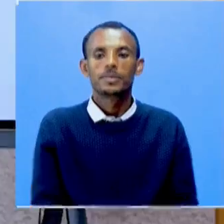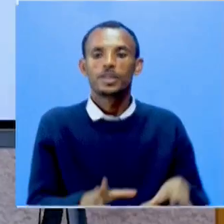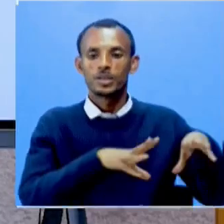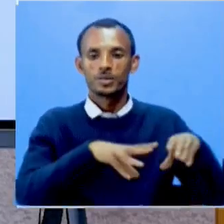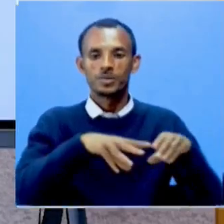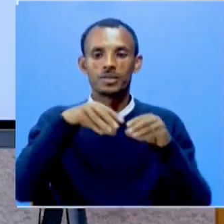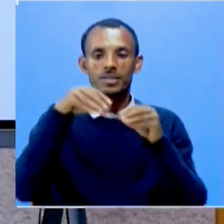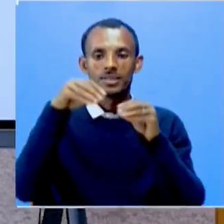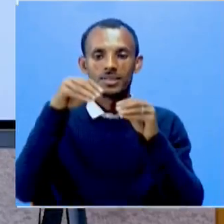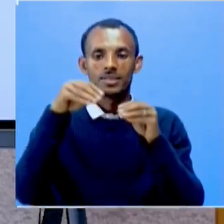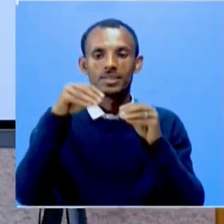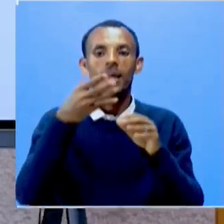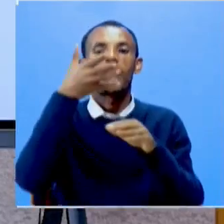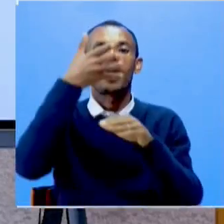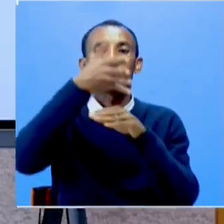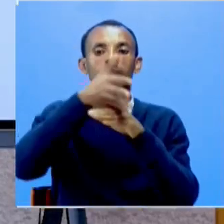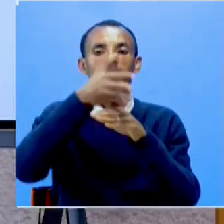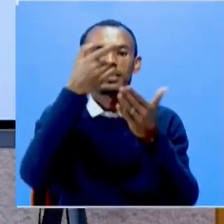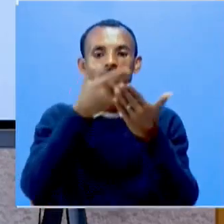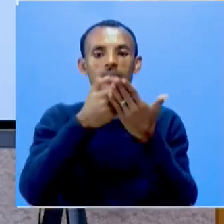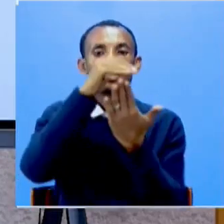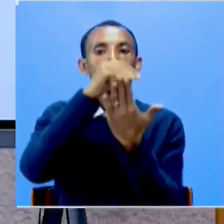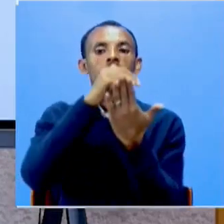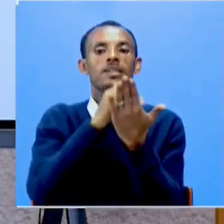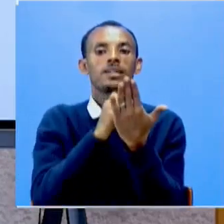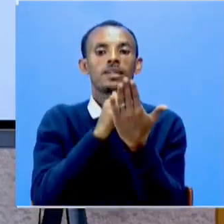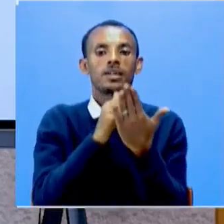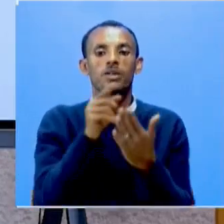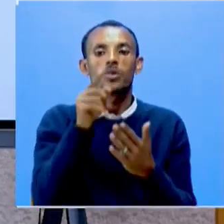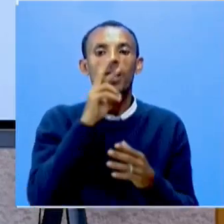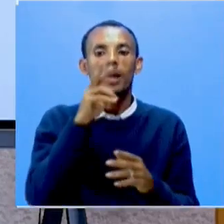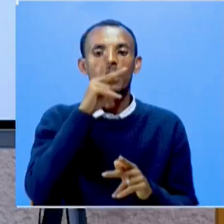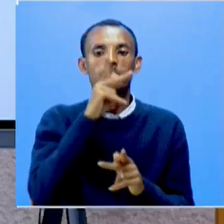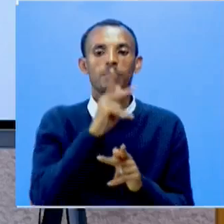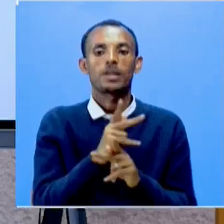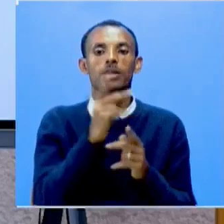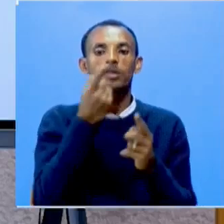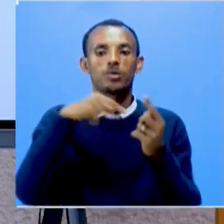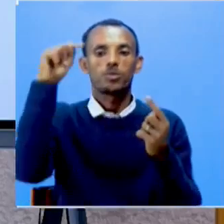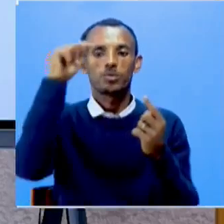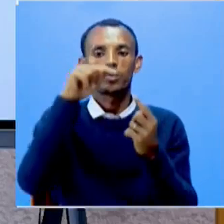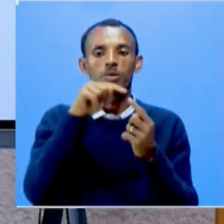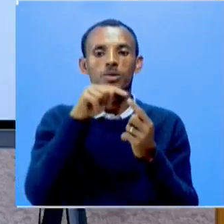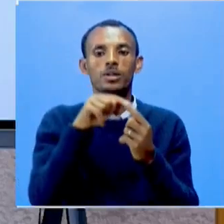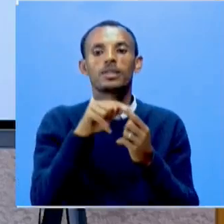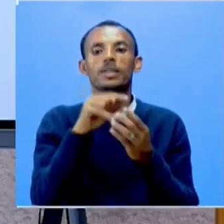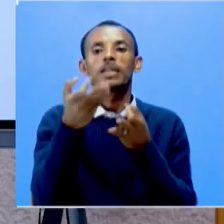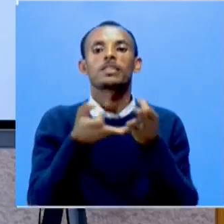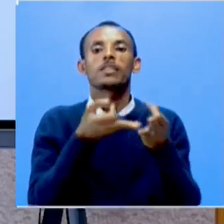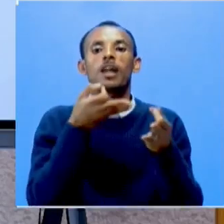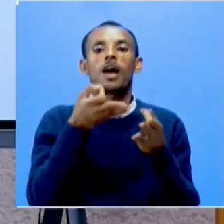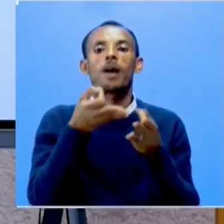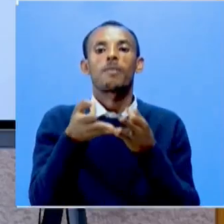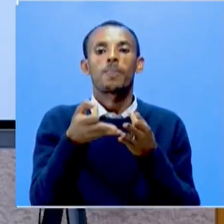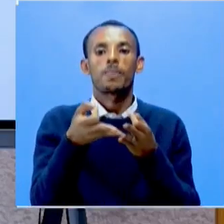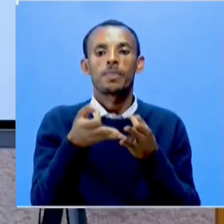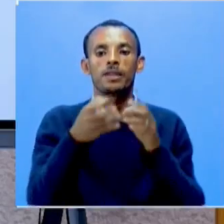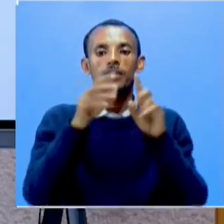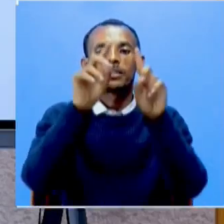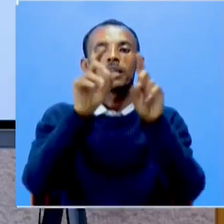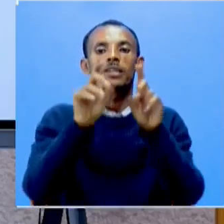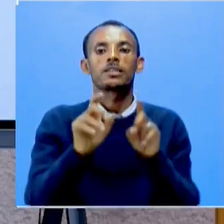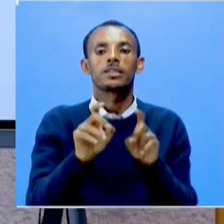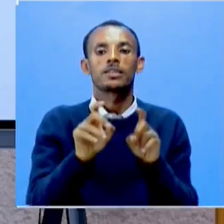Students, after this lesson, you are expected to describe the